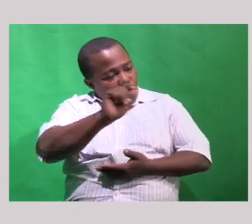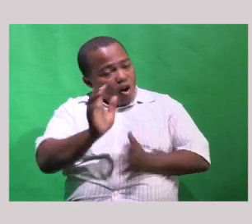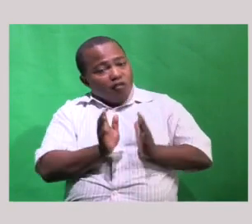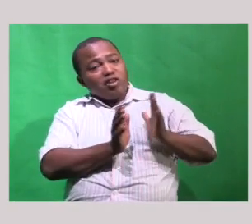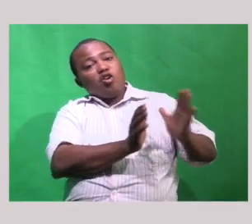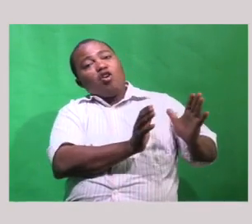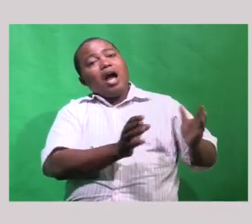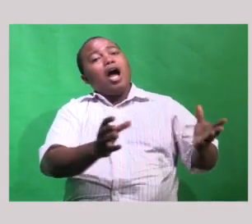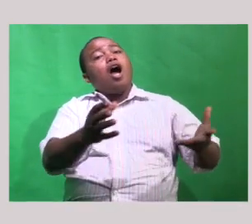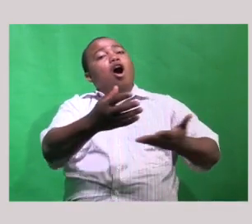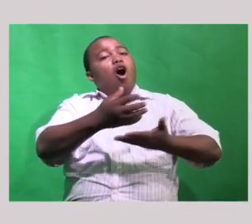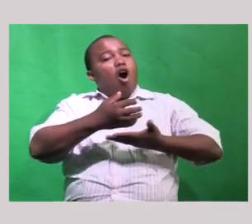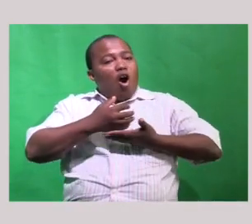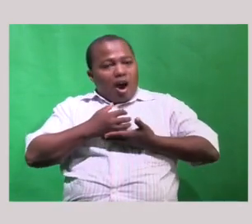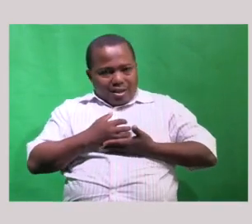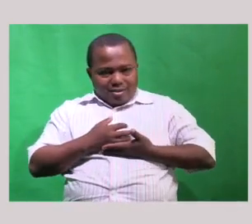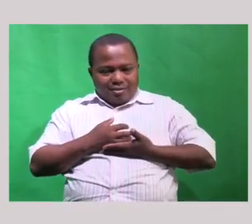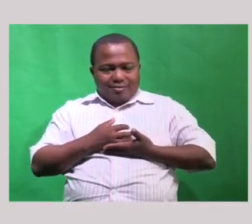owing